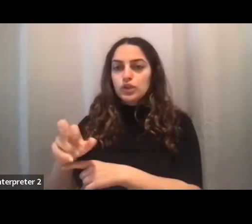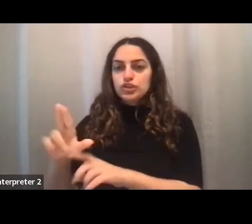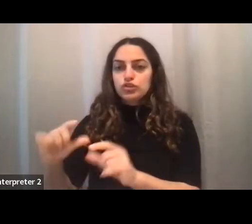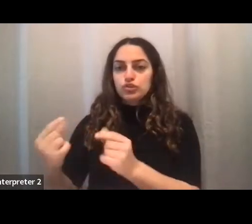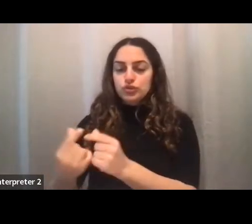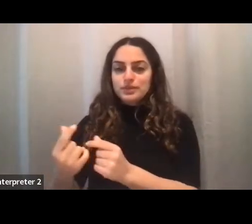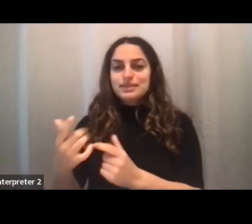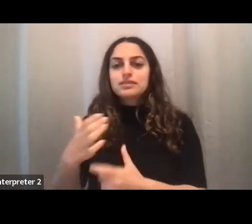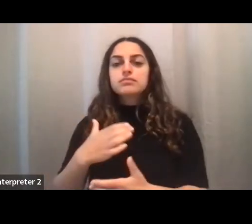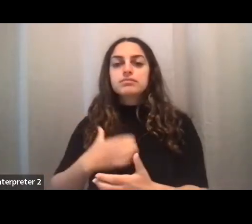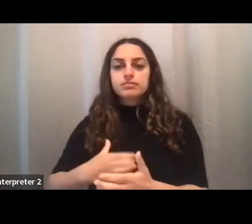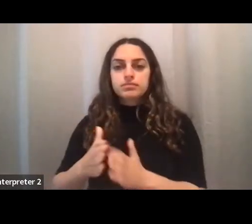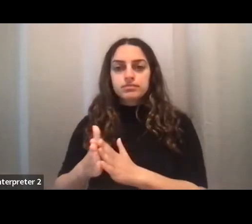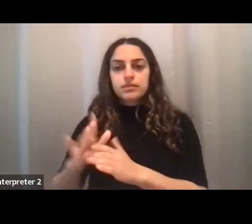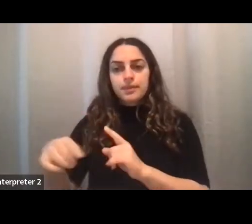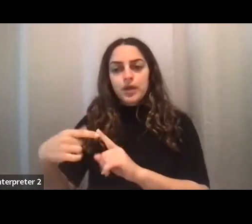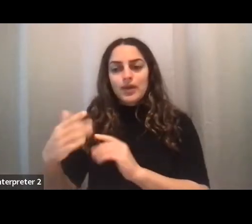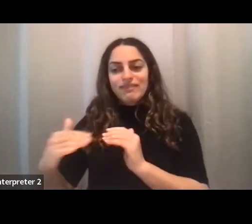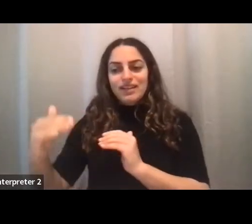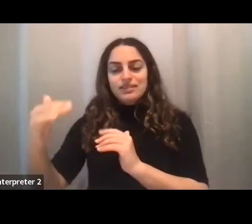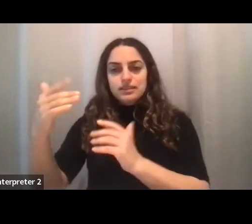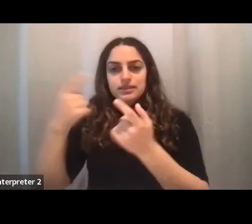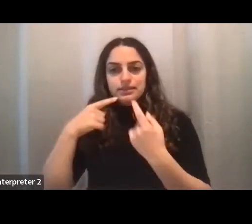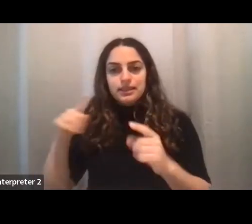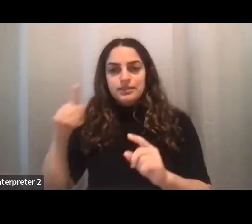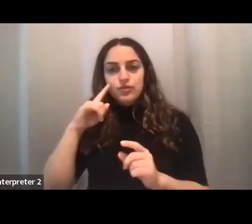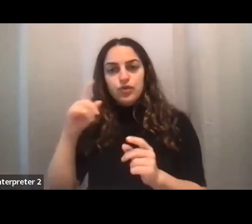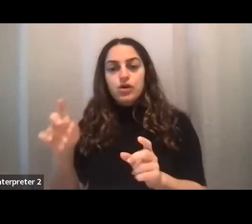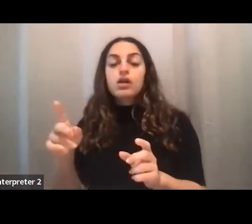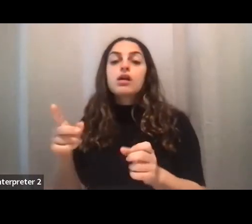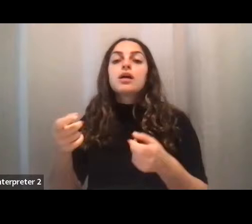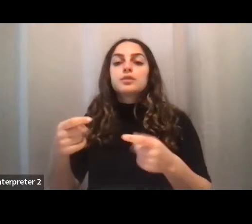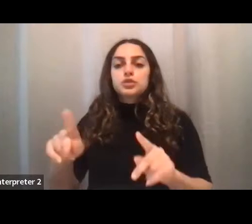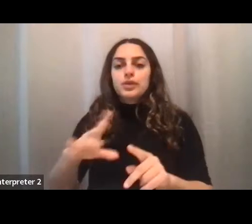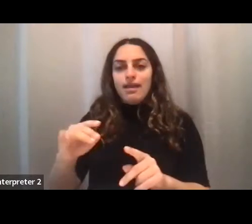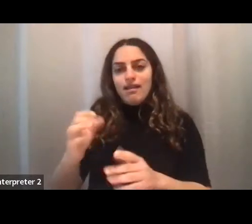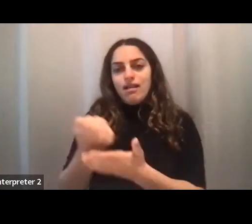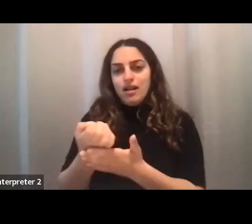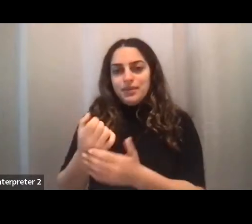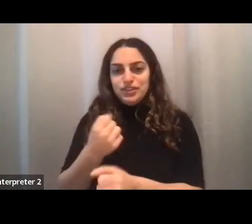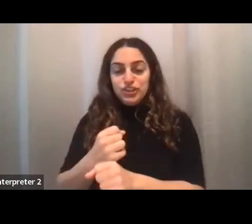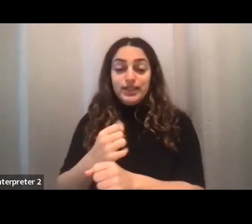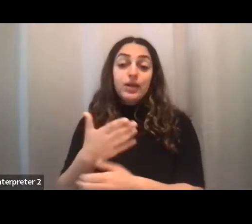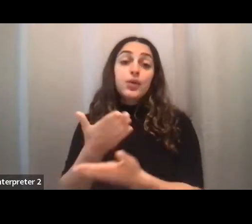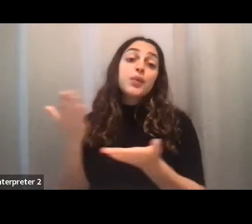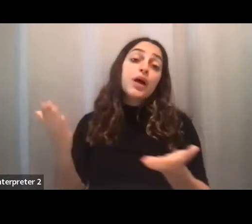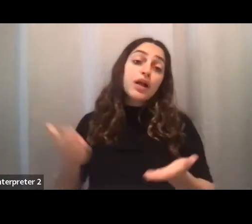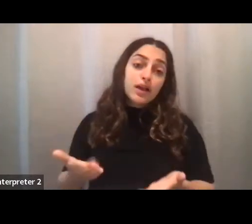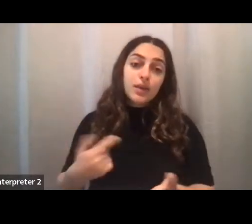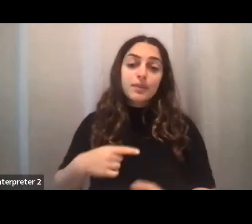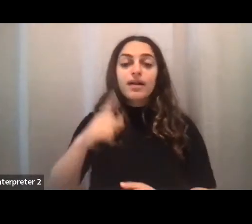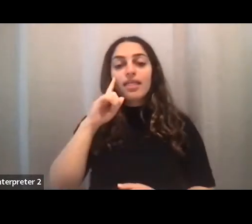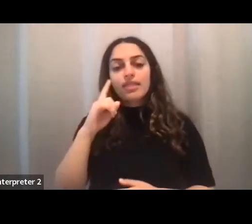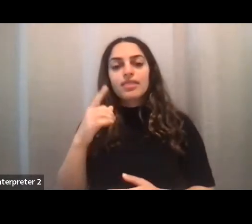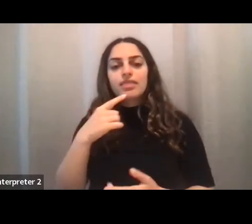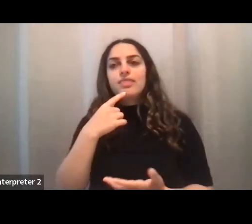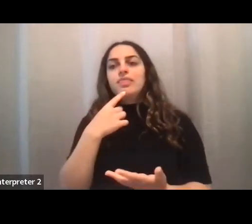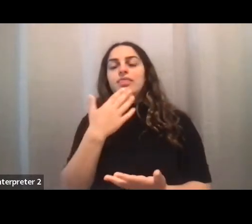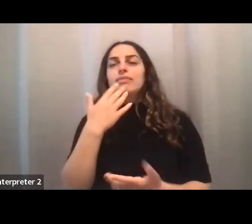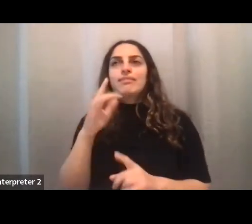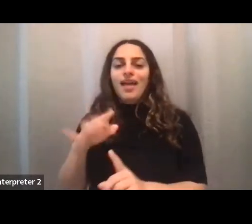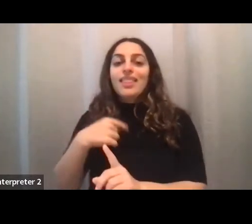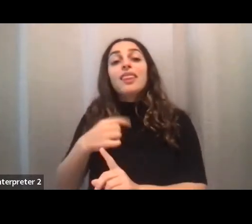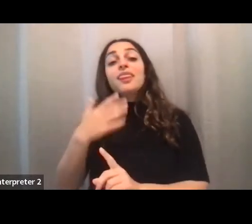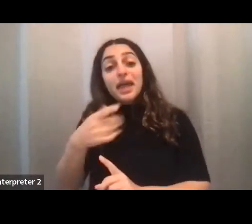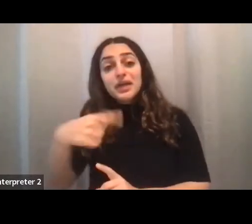success to opportunity and economic security welcome and i thank all of you for being here today once again as a